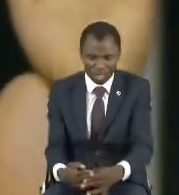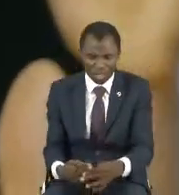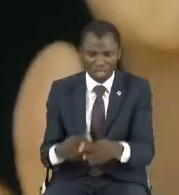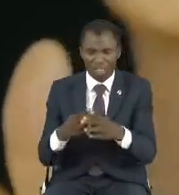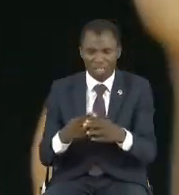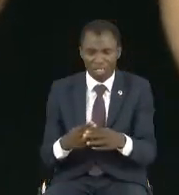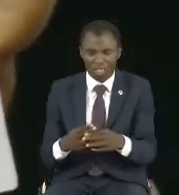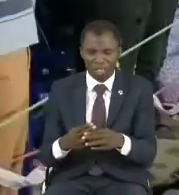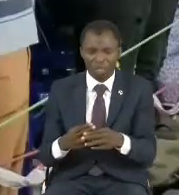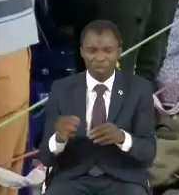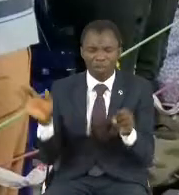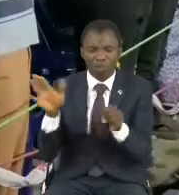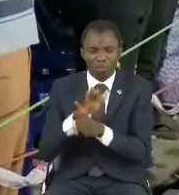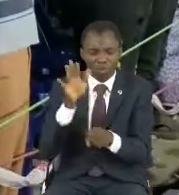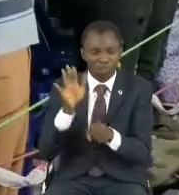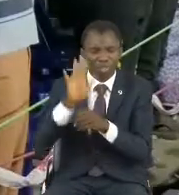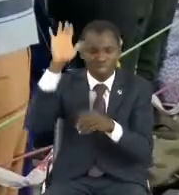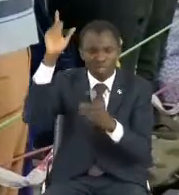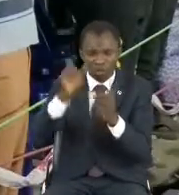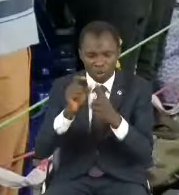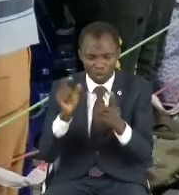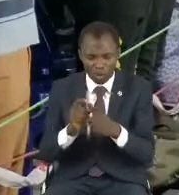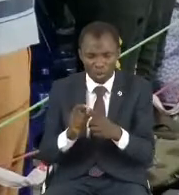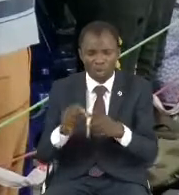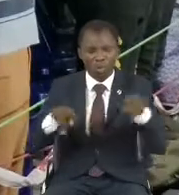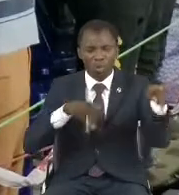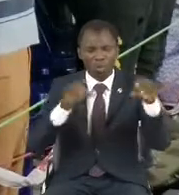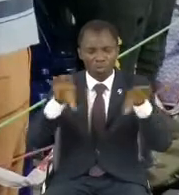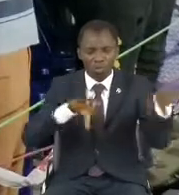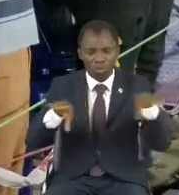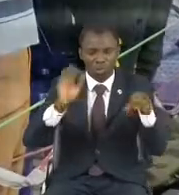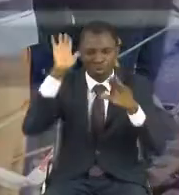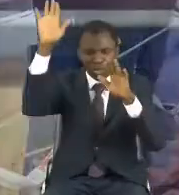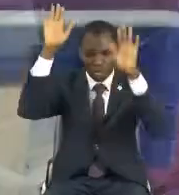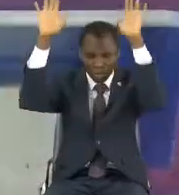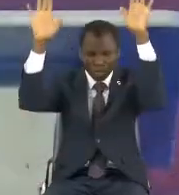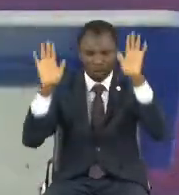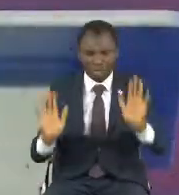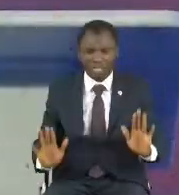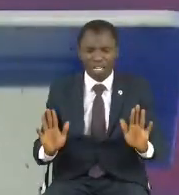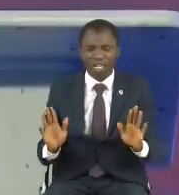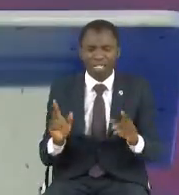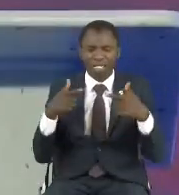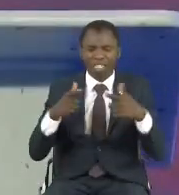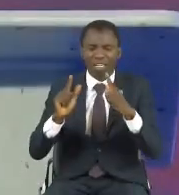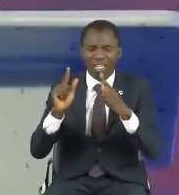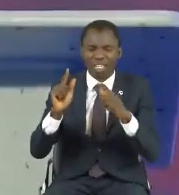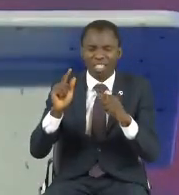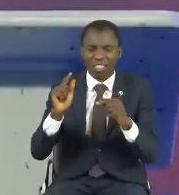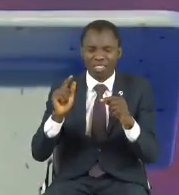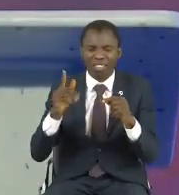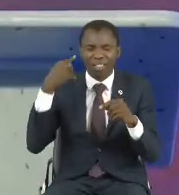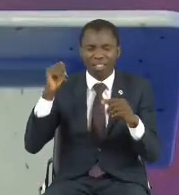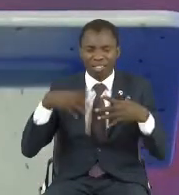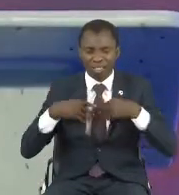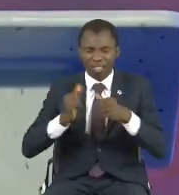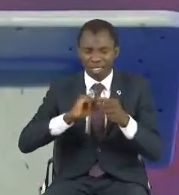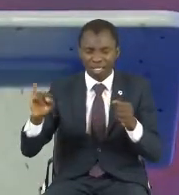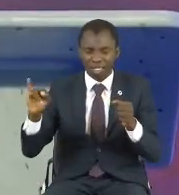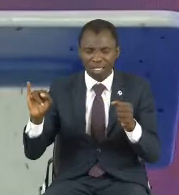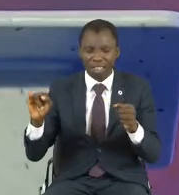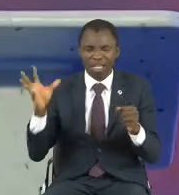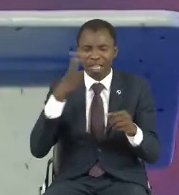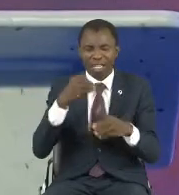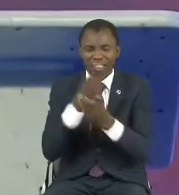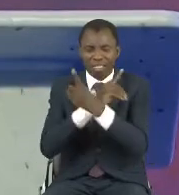Fulfill your word, perform your wonders, and let the healing and